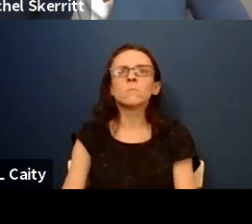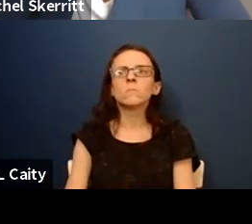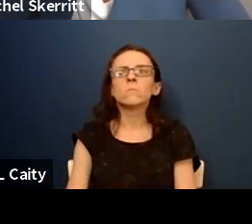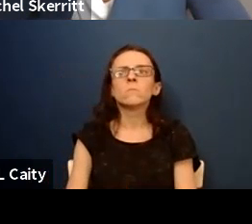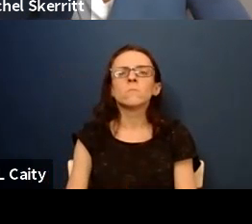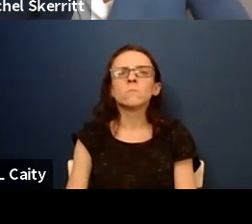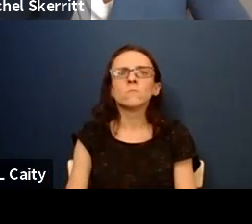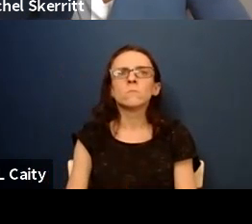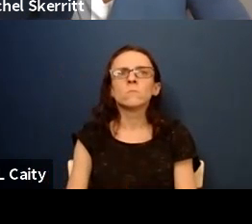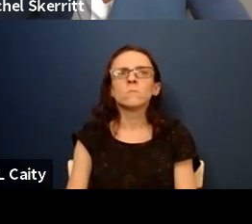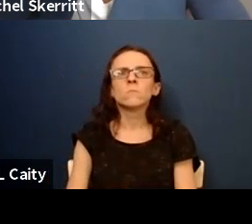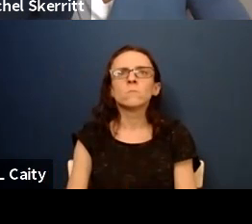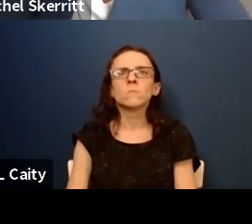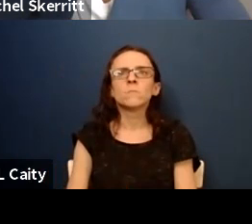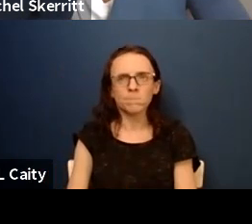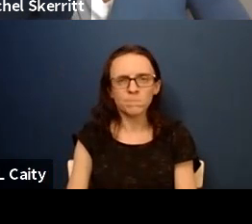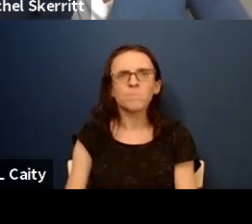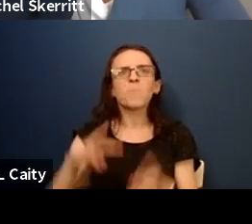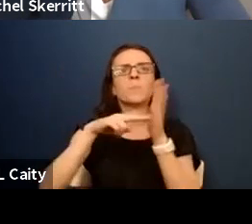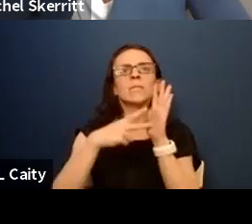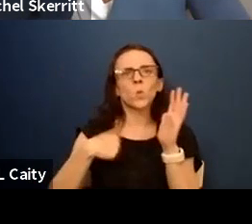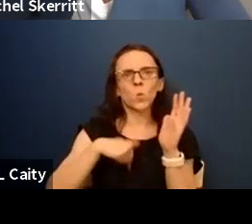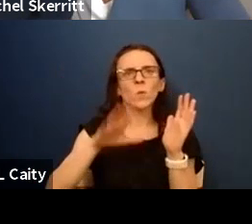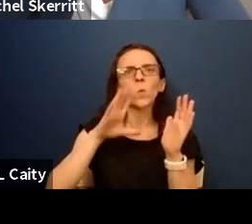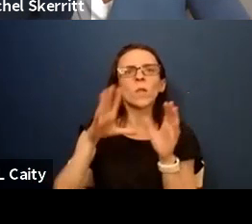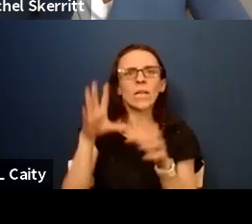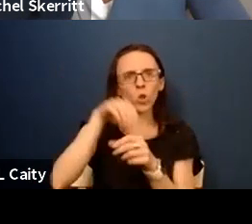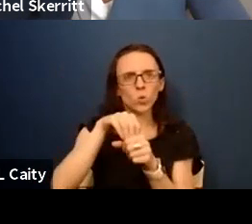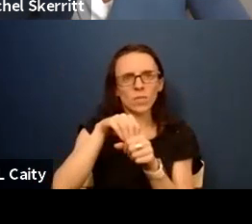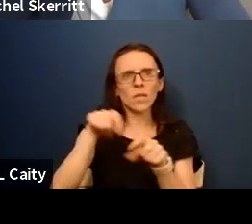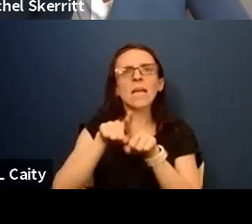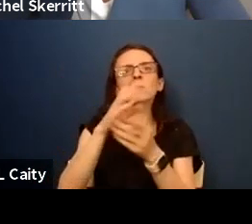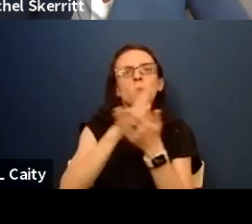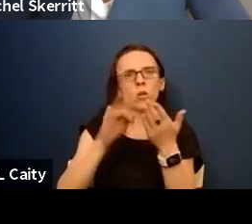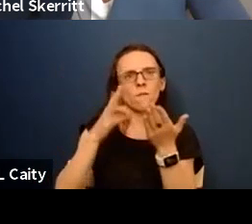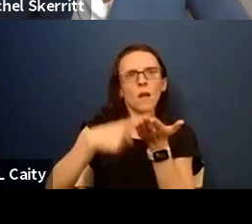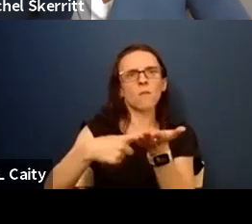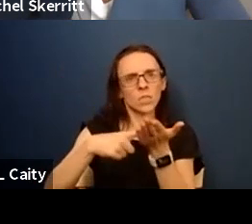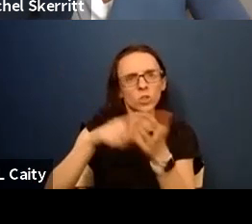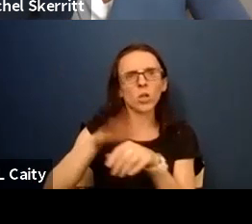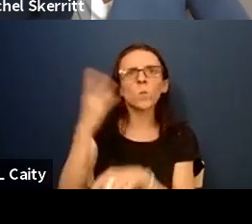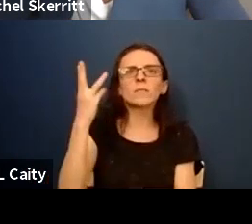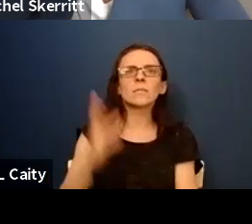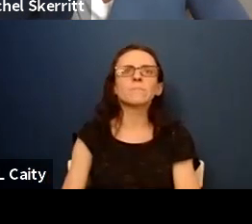Okay. So we will include it as part of the conversation on Wednesday.